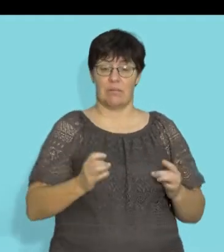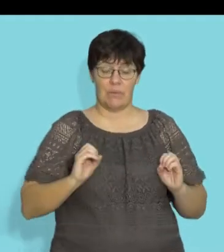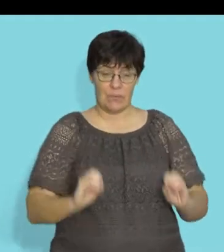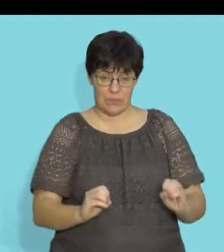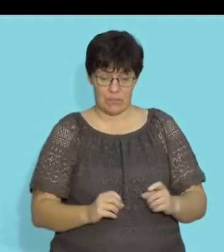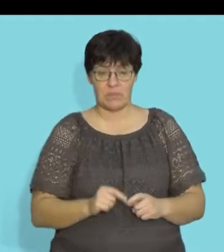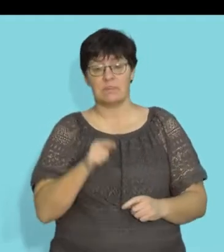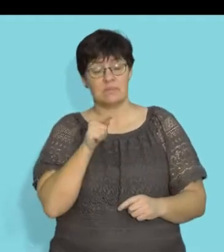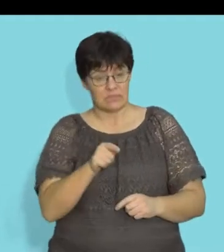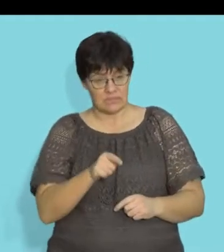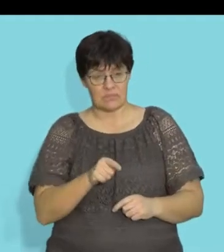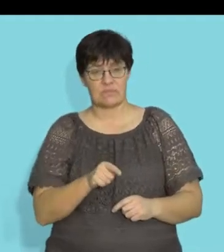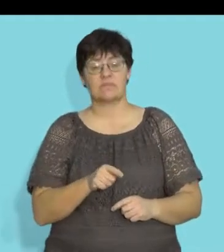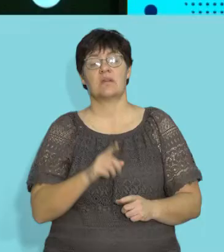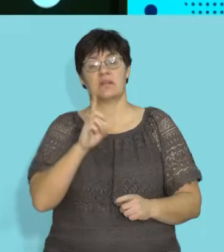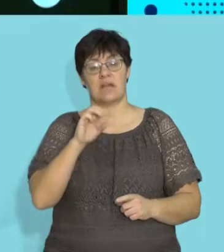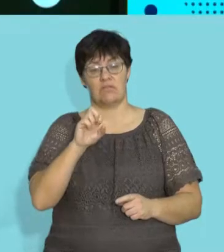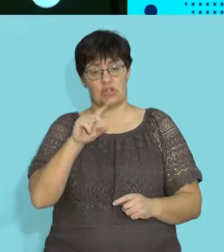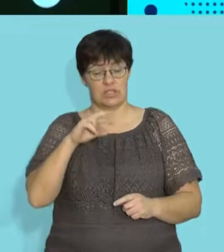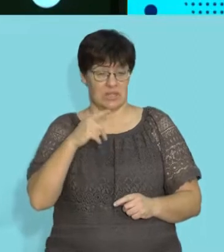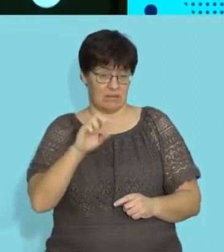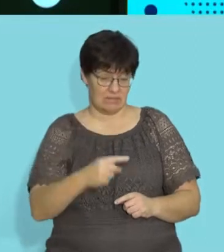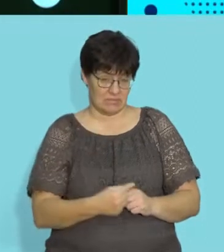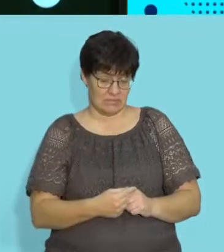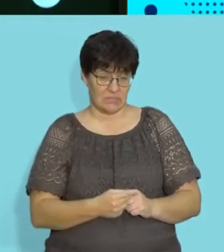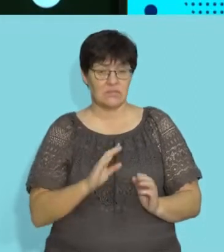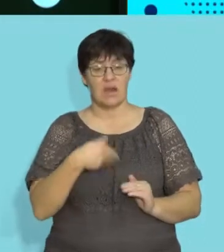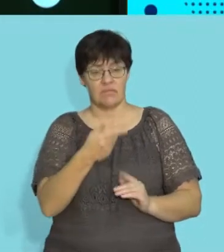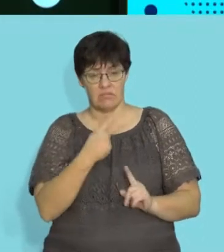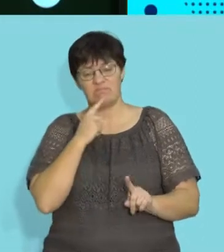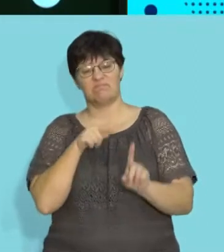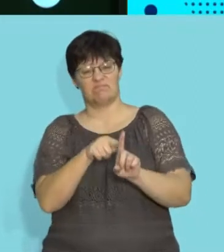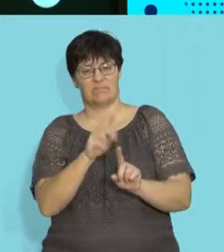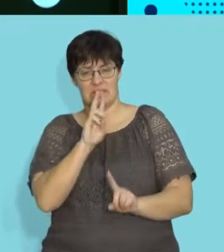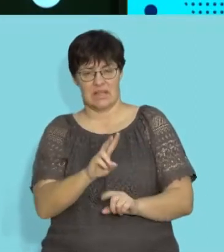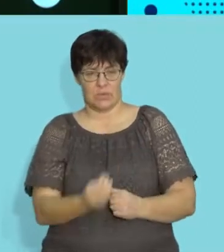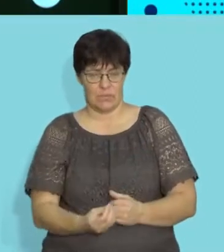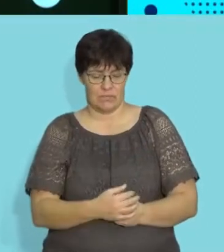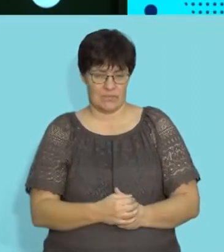number, this series is diverging. After the break, we'll define sum to infinity.